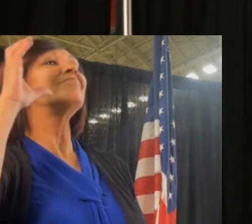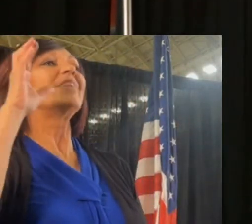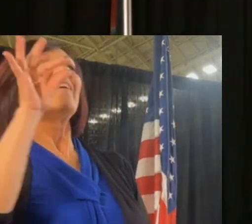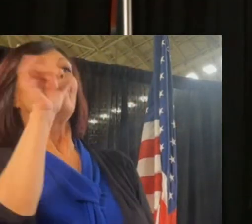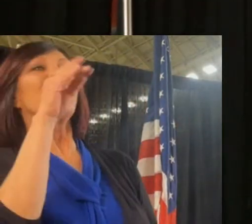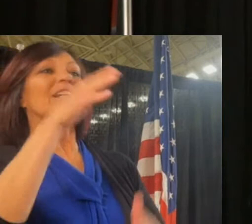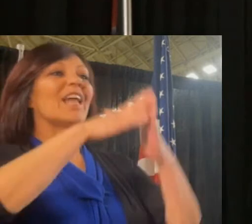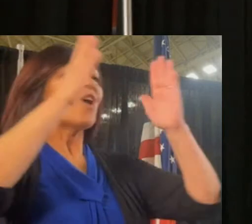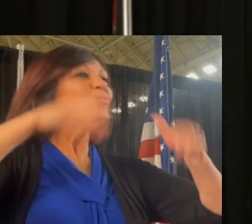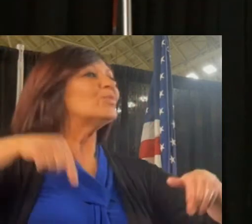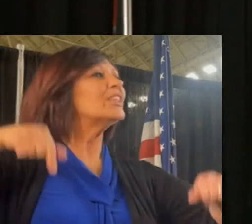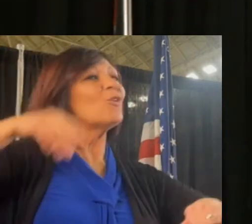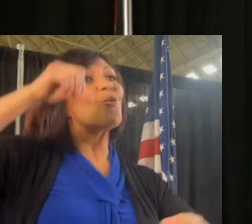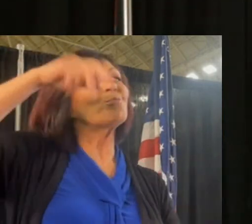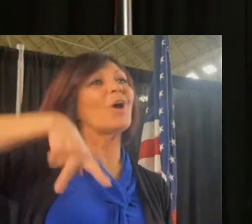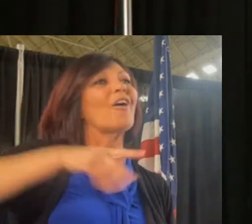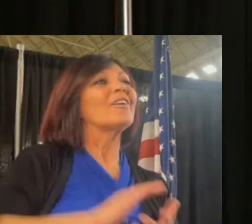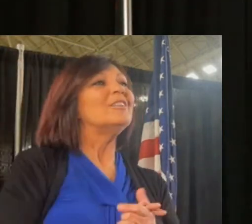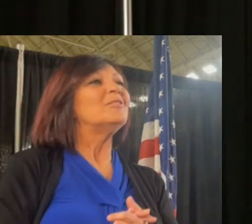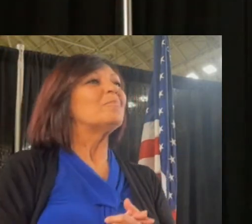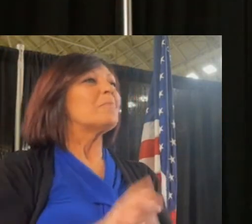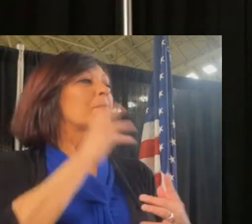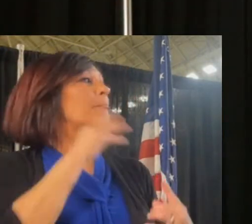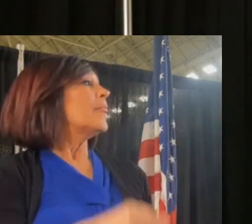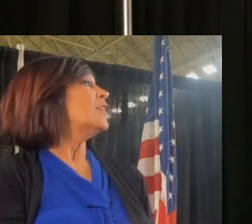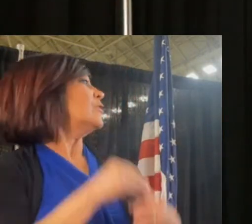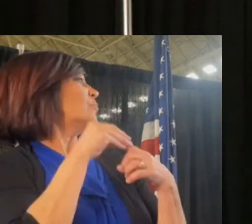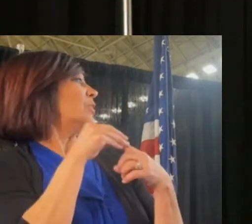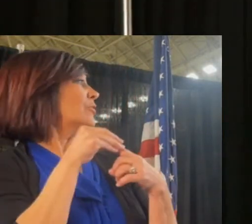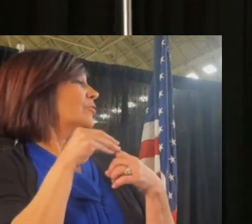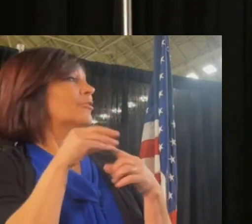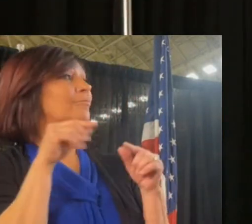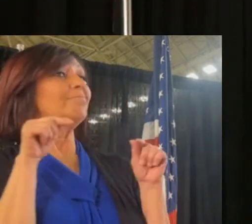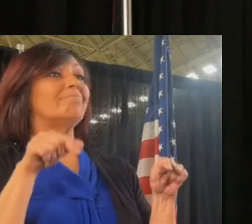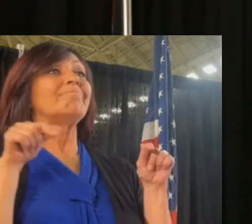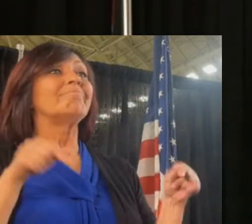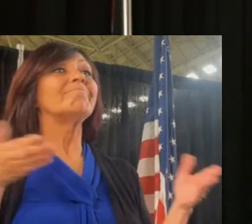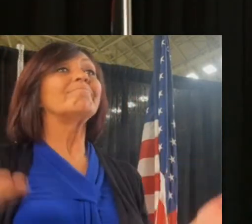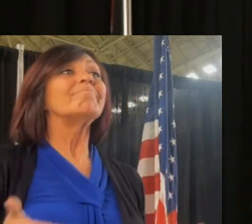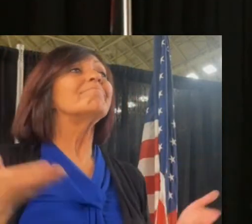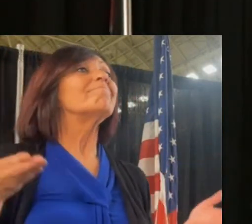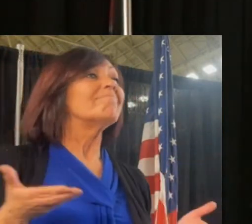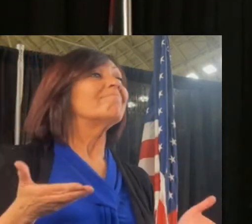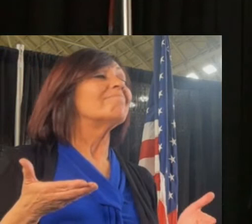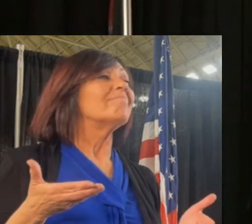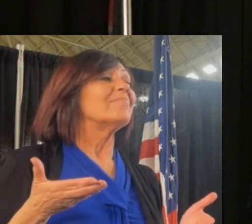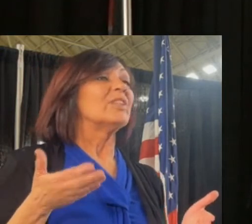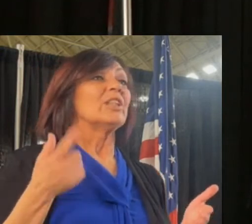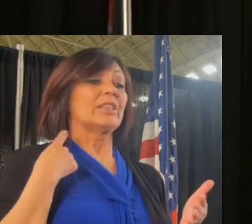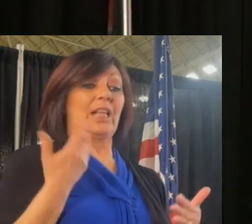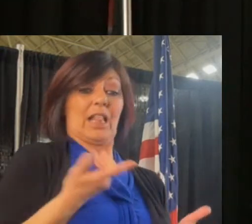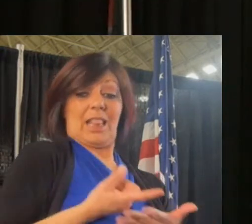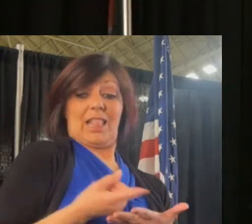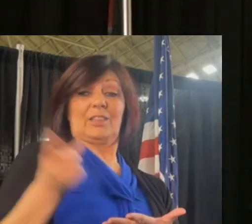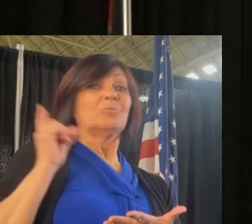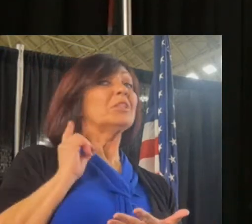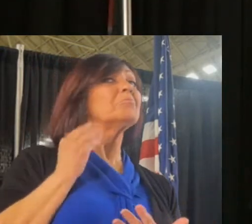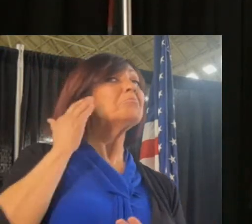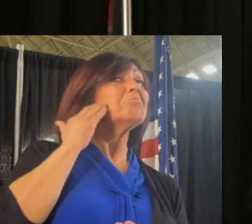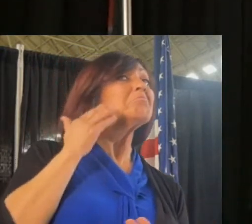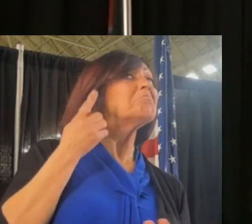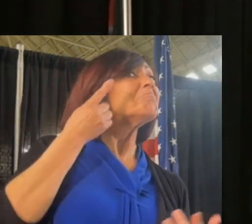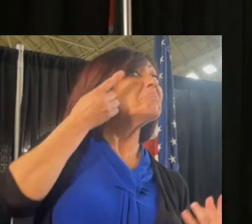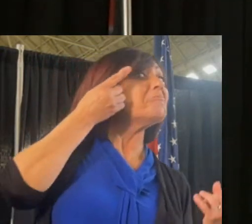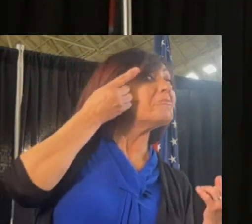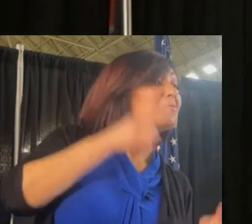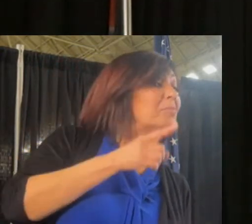Sports Fieldhouse here in Orchard Park. Special resonance to being here today, especially with word last week that there is a deal in place that